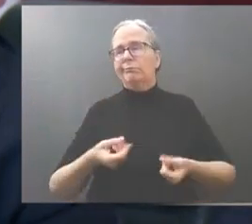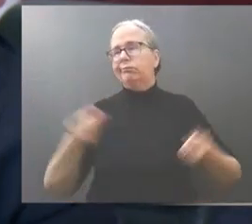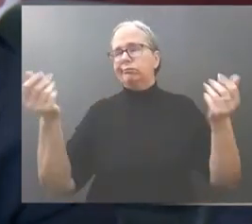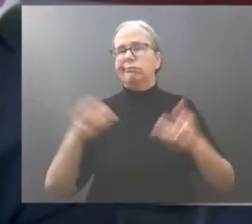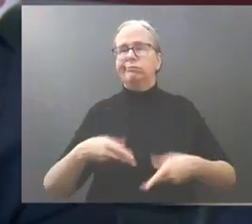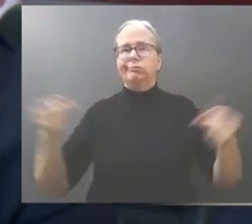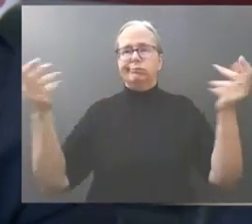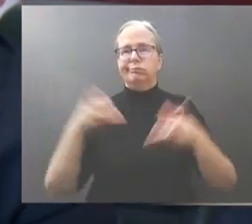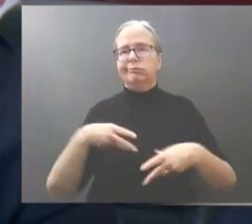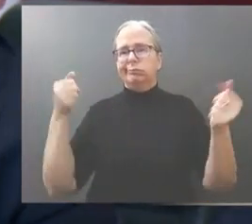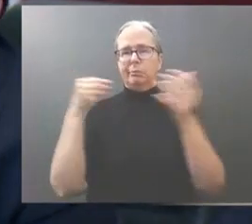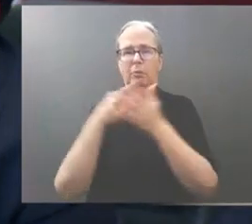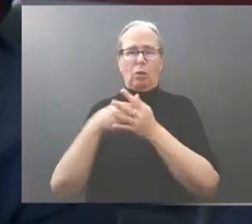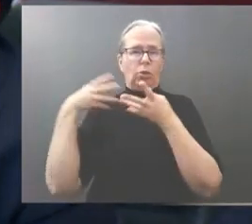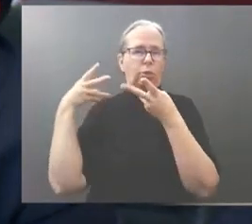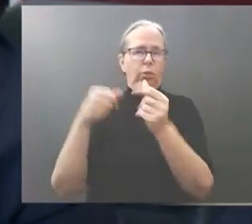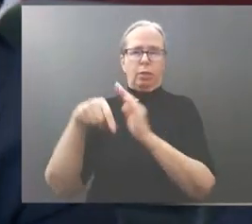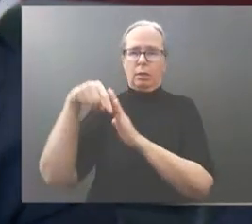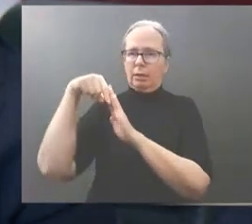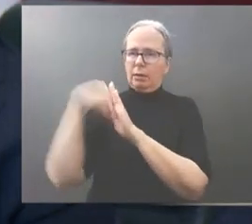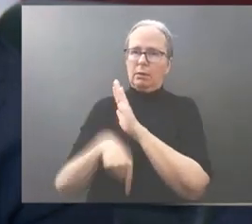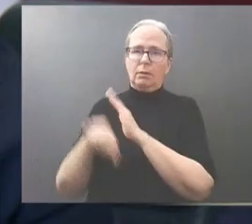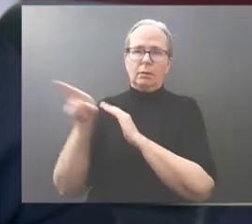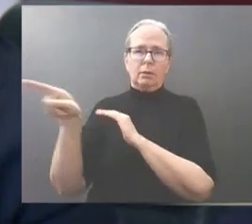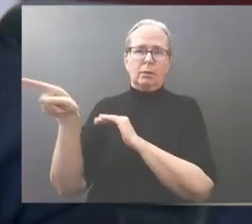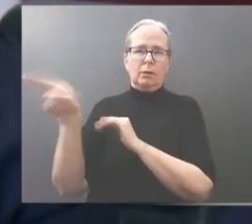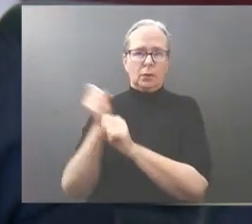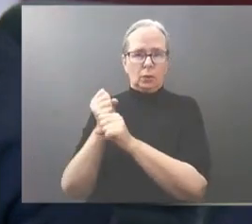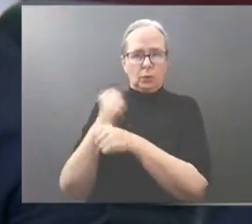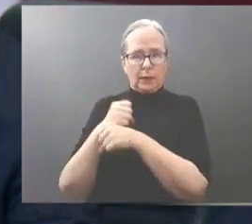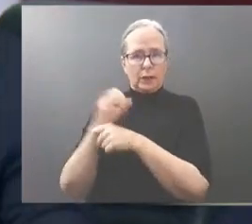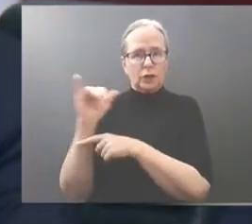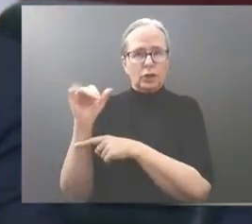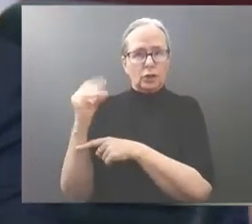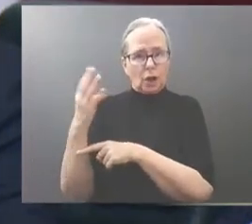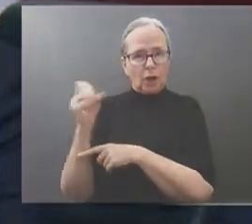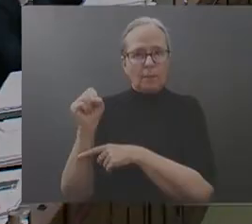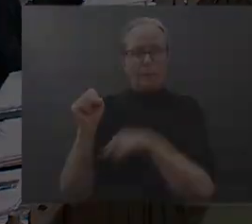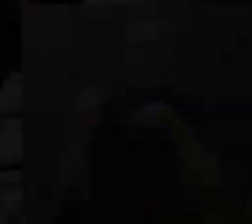prosperity, and jobs for future generations. Thank you, Mr. Speaker.